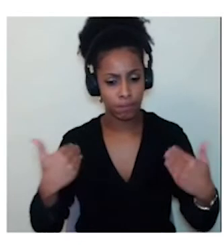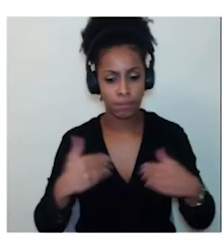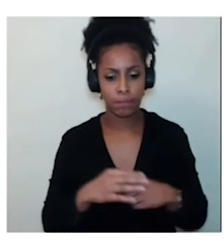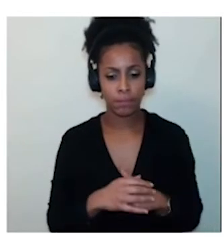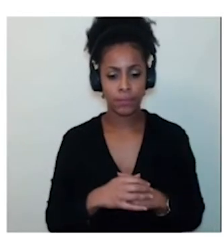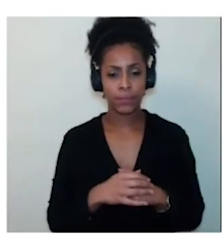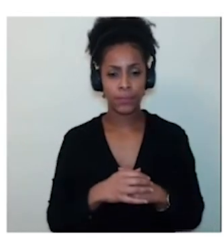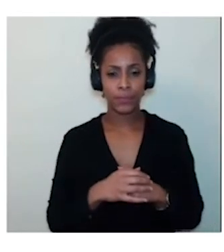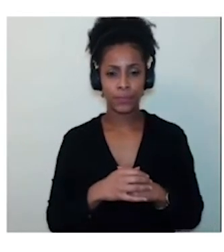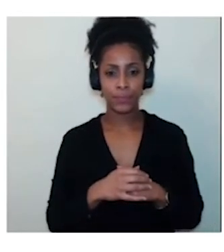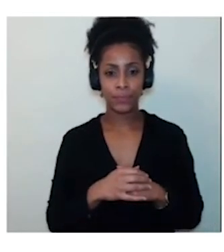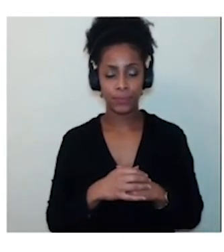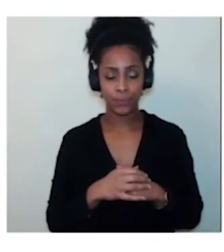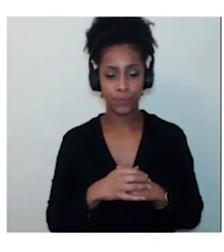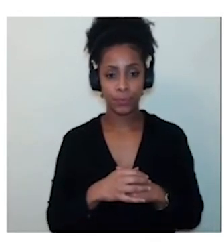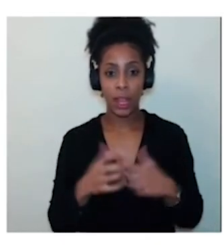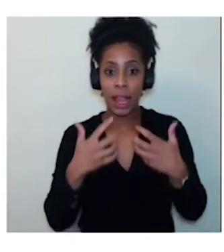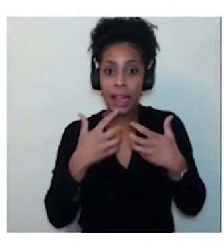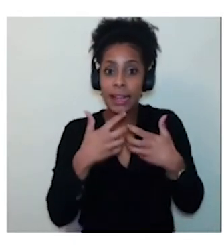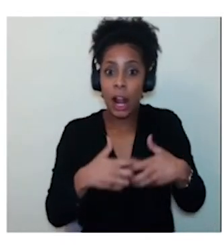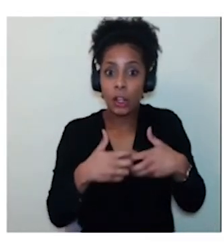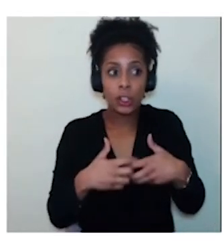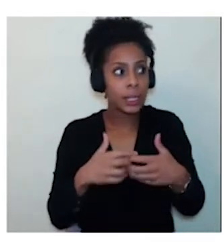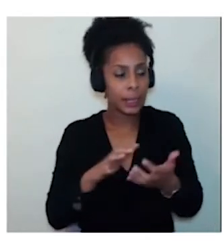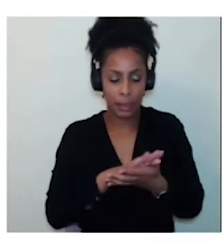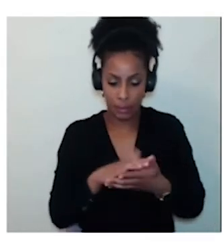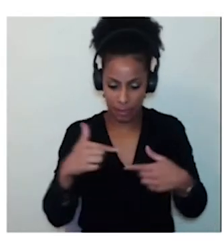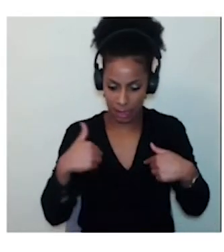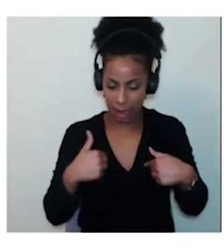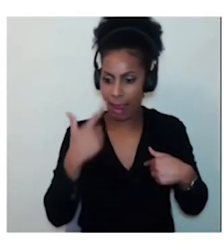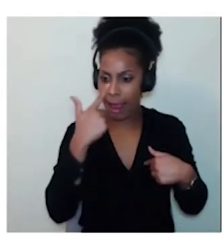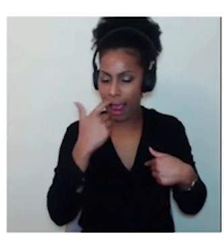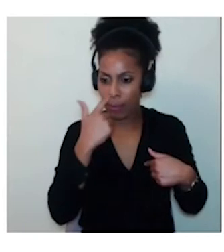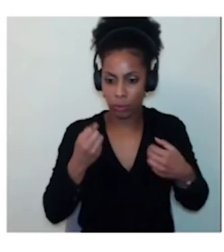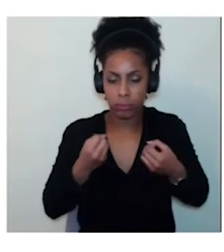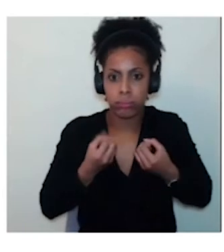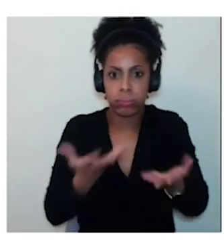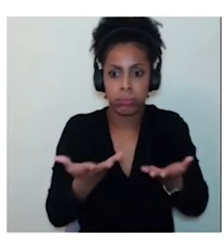technology will enable us to do more. We